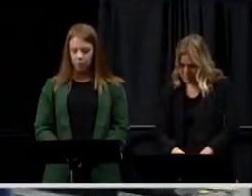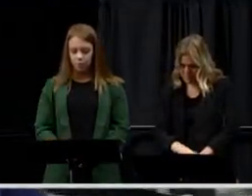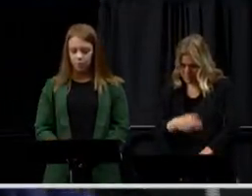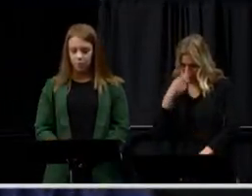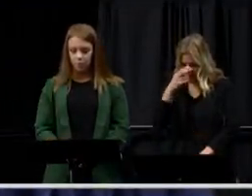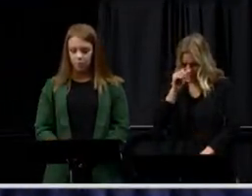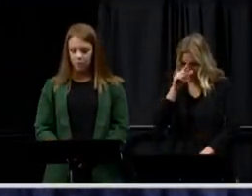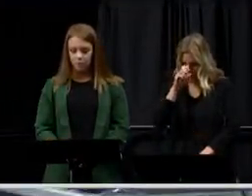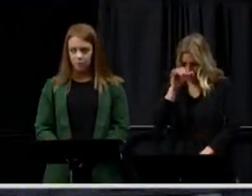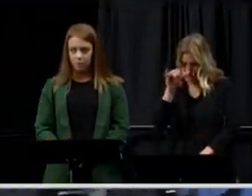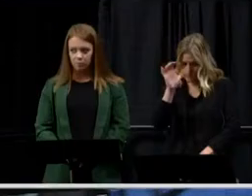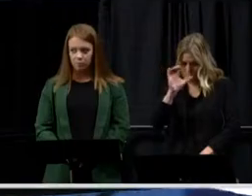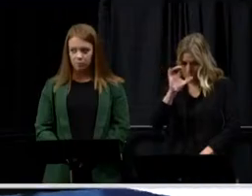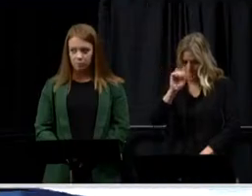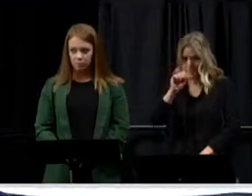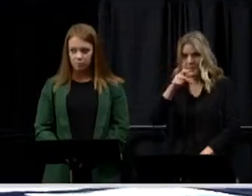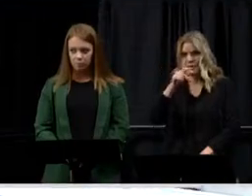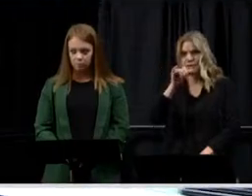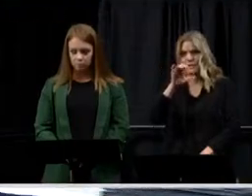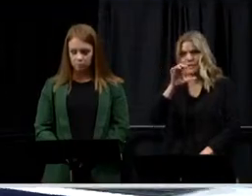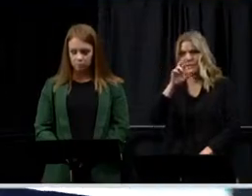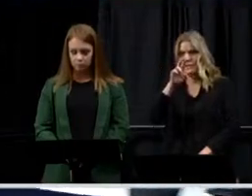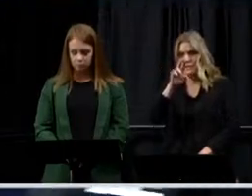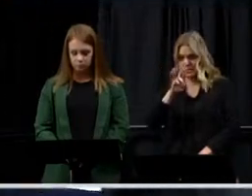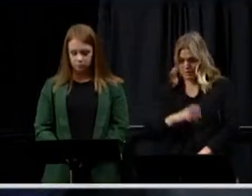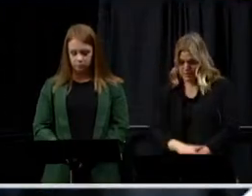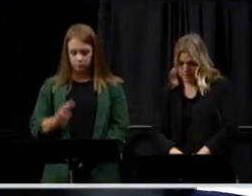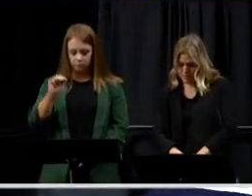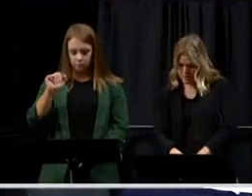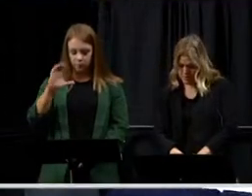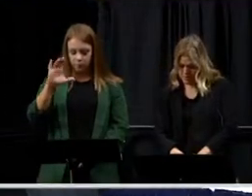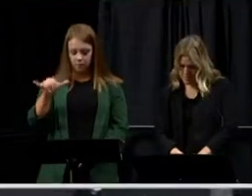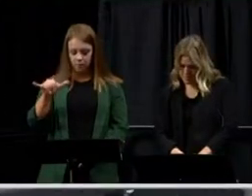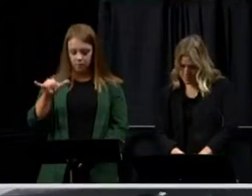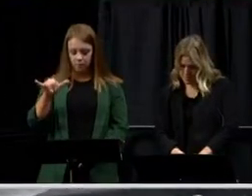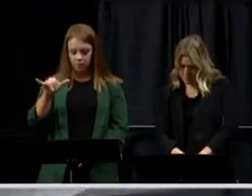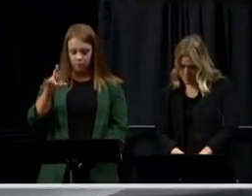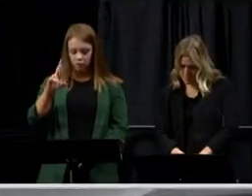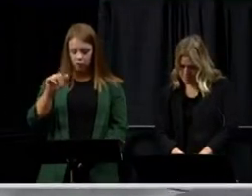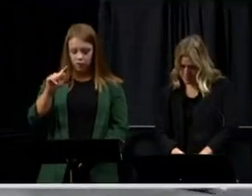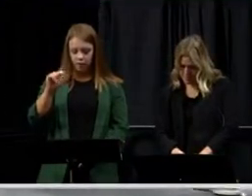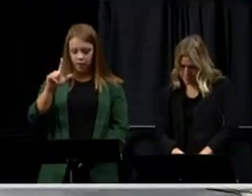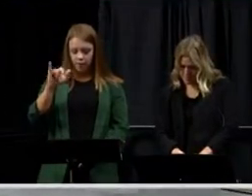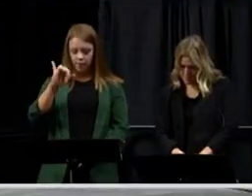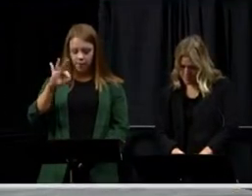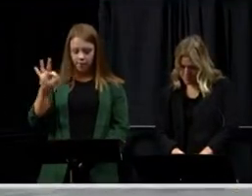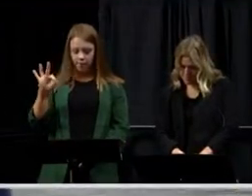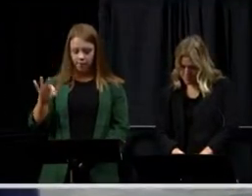Haley Chanel Spicer. Macy Dakota Luis Ratliff.